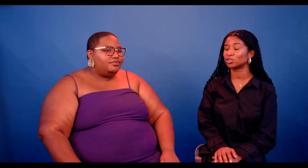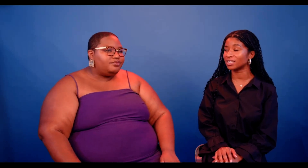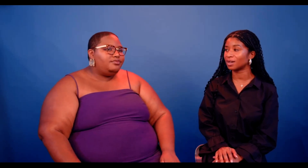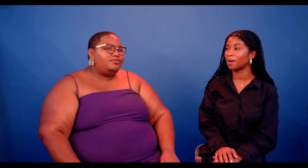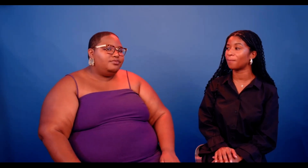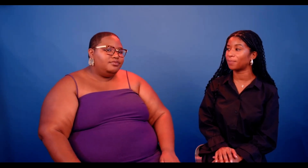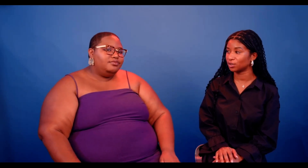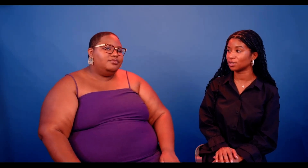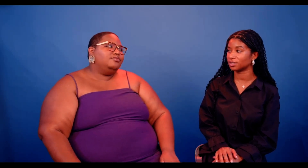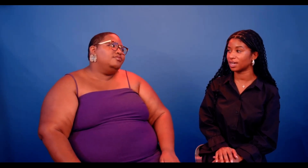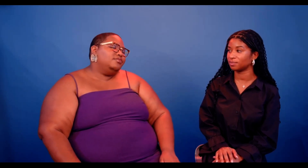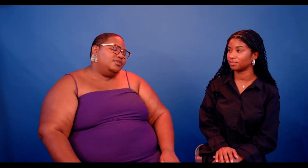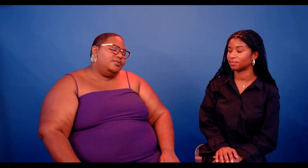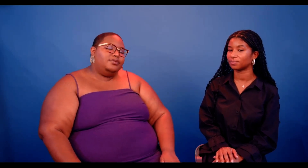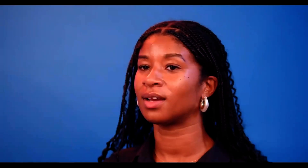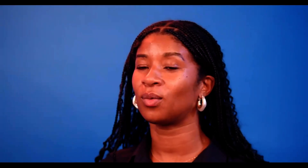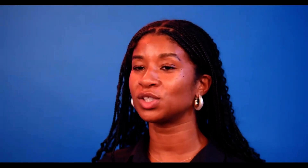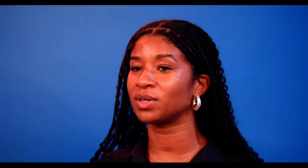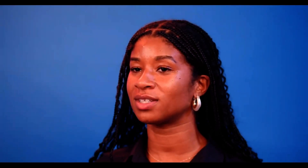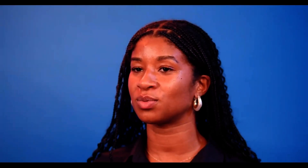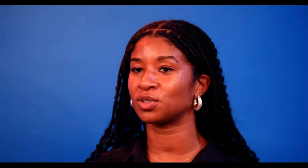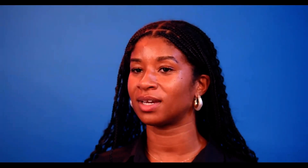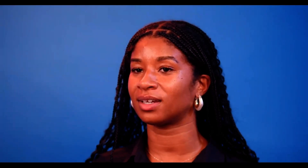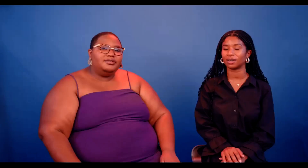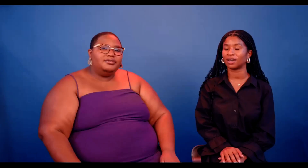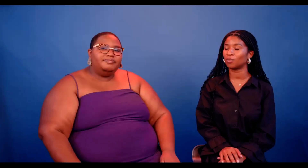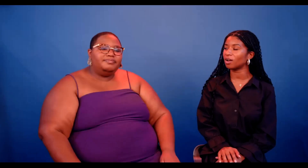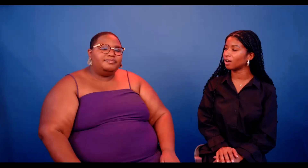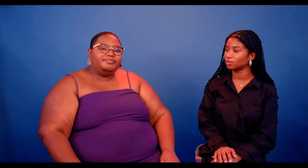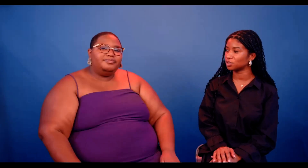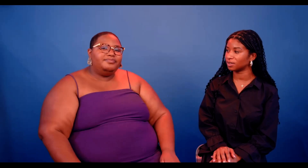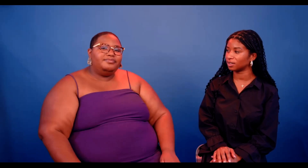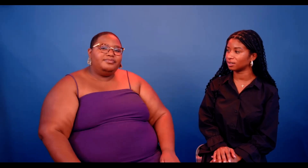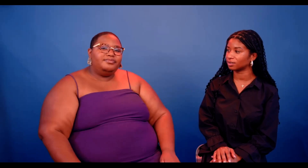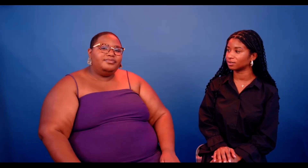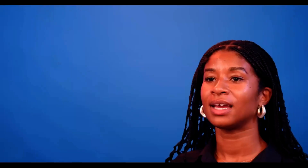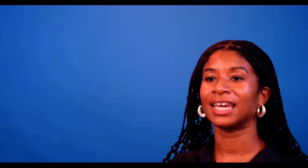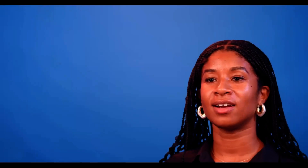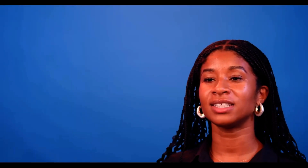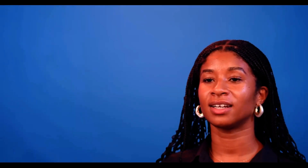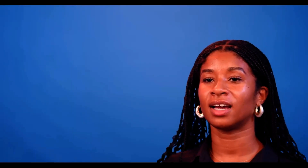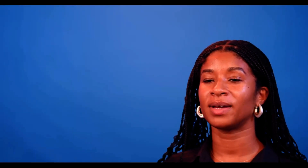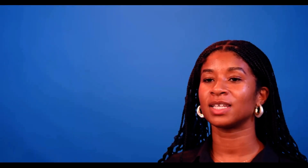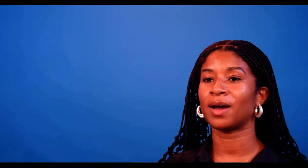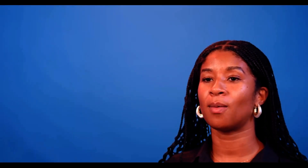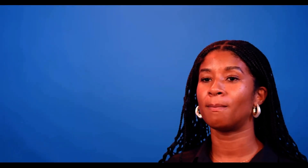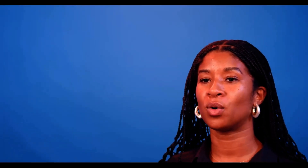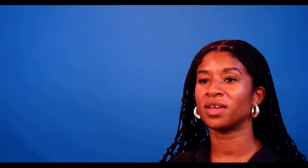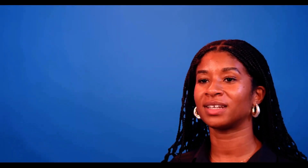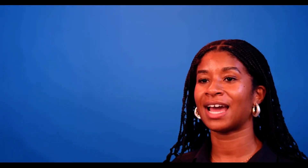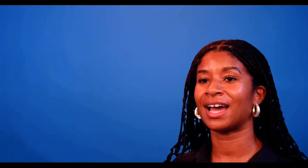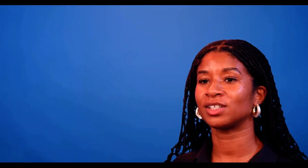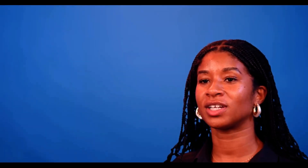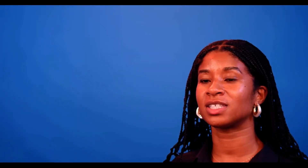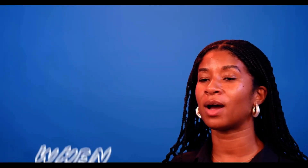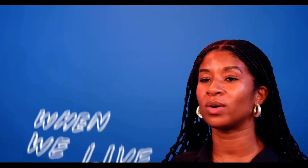we weren't stressed about bills all the time. What choices would you make, and what art would you make? Guaranteed income is about more